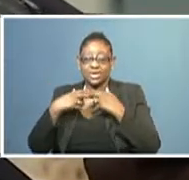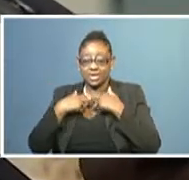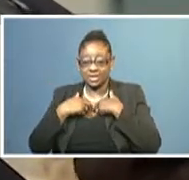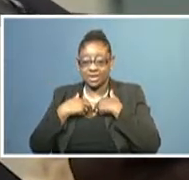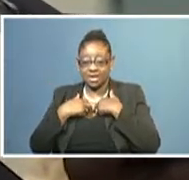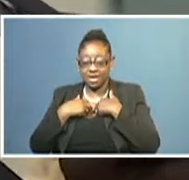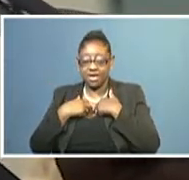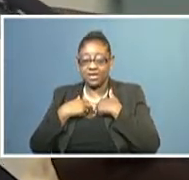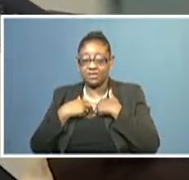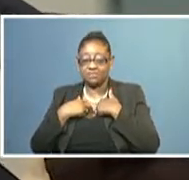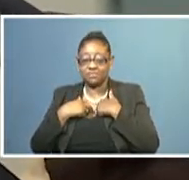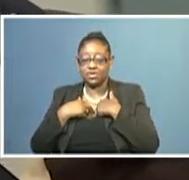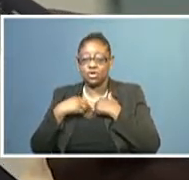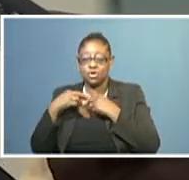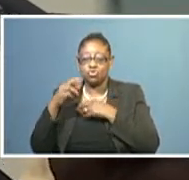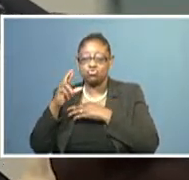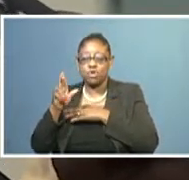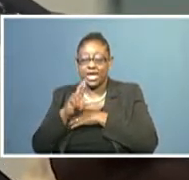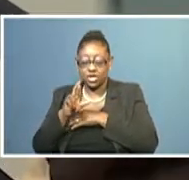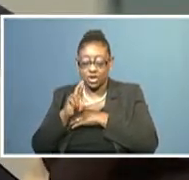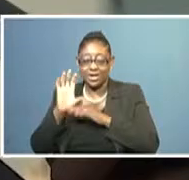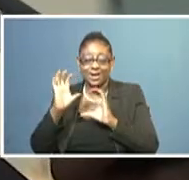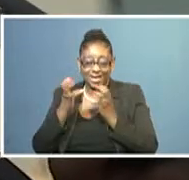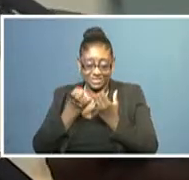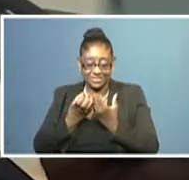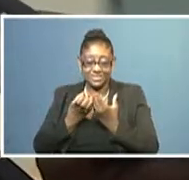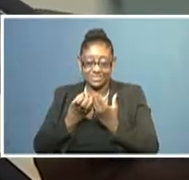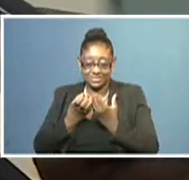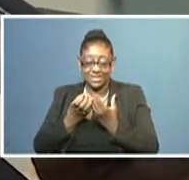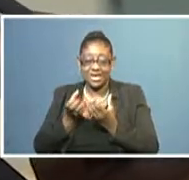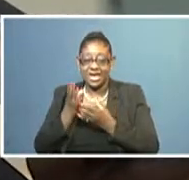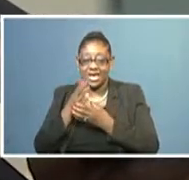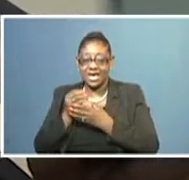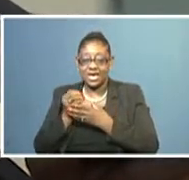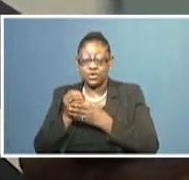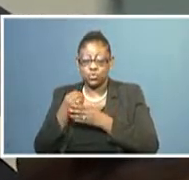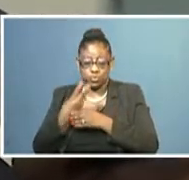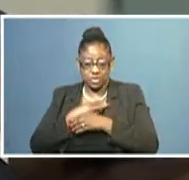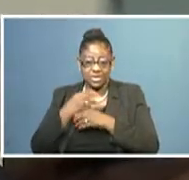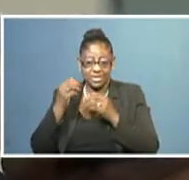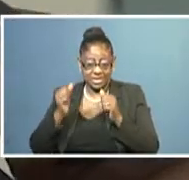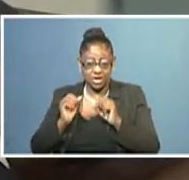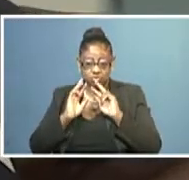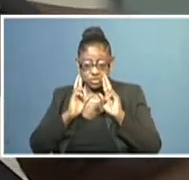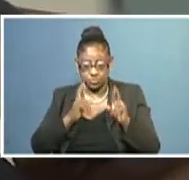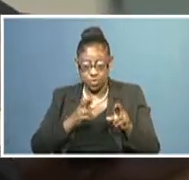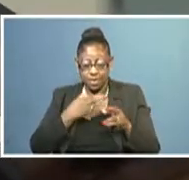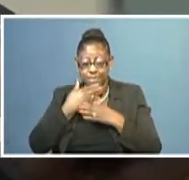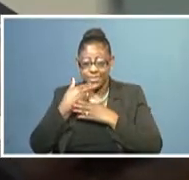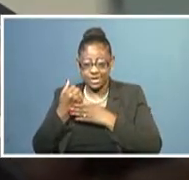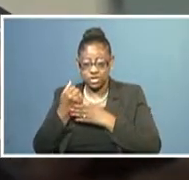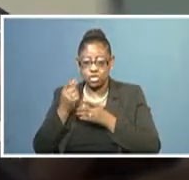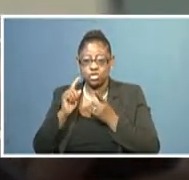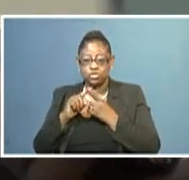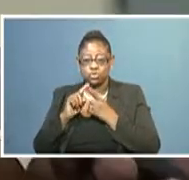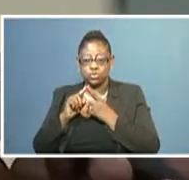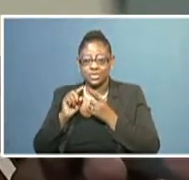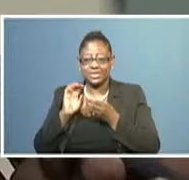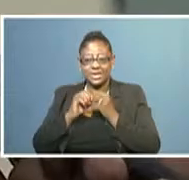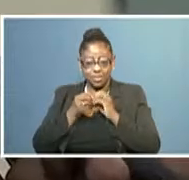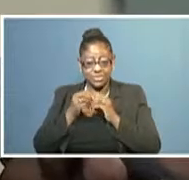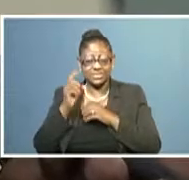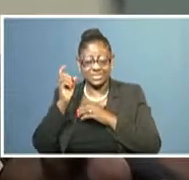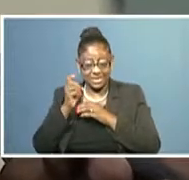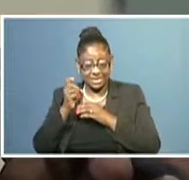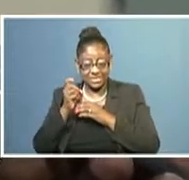population of classes. And that will cause us to be able to respond better to the needs. It will shrink in terms of the numbers needed. This